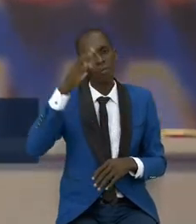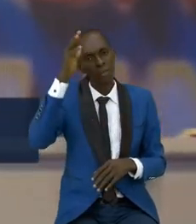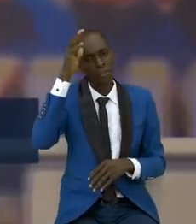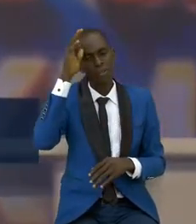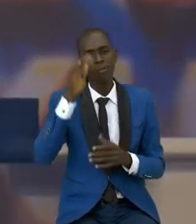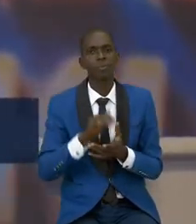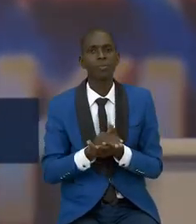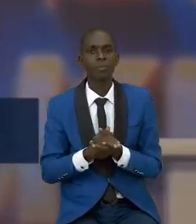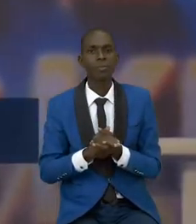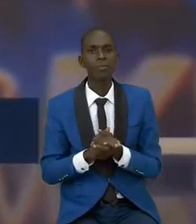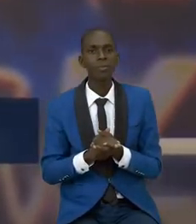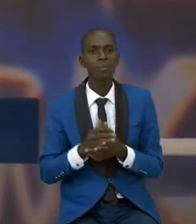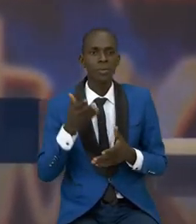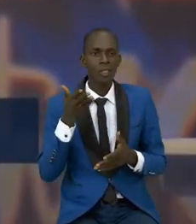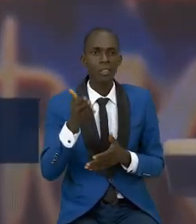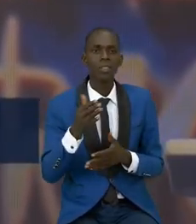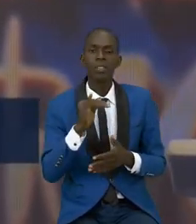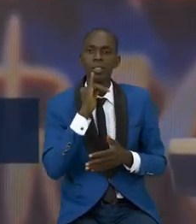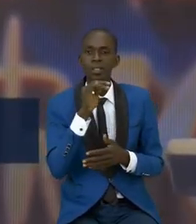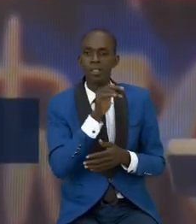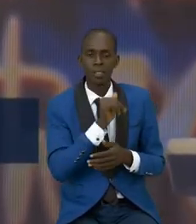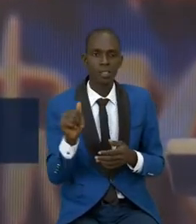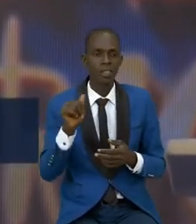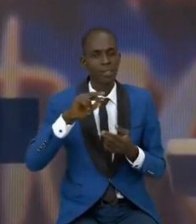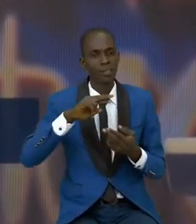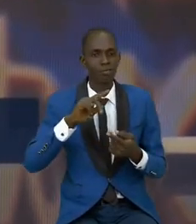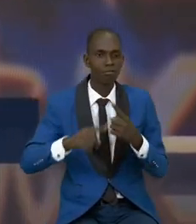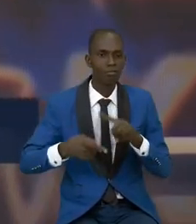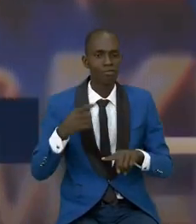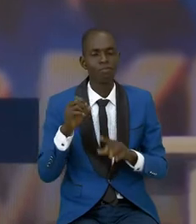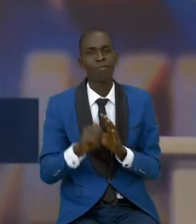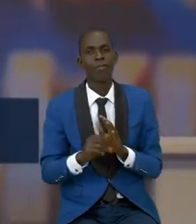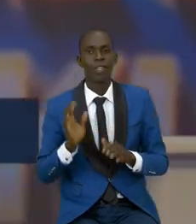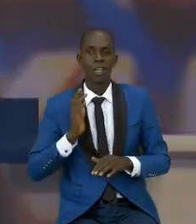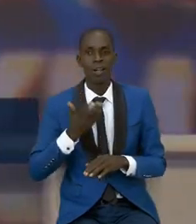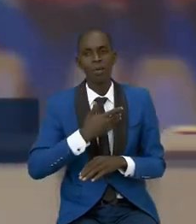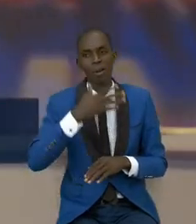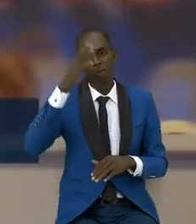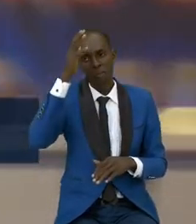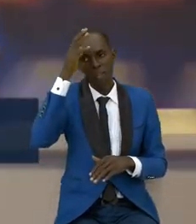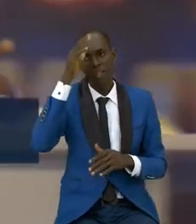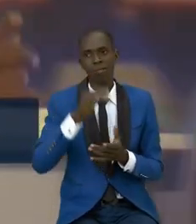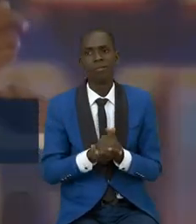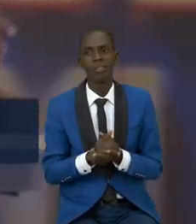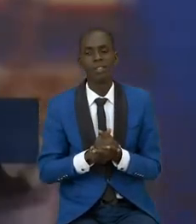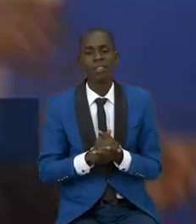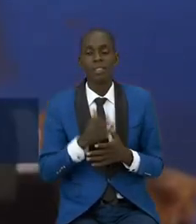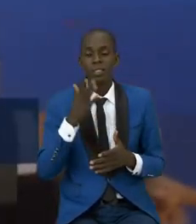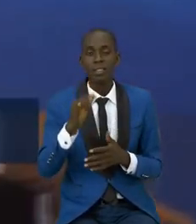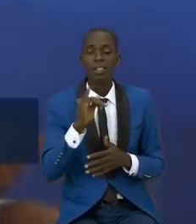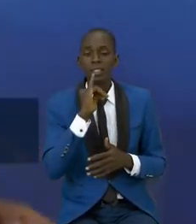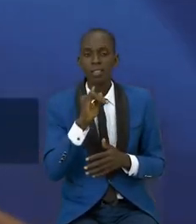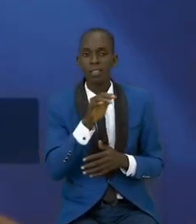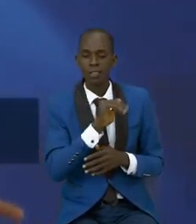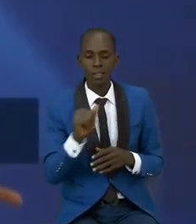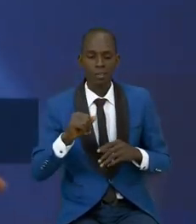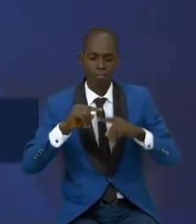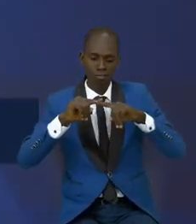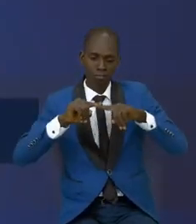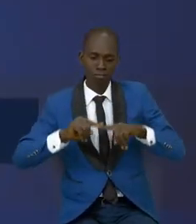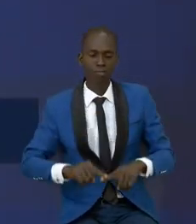Father. There is a relationship, our Father. There is a reliance on